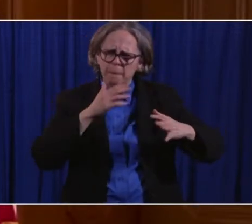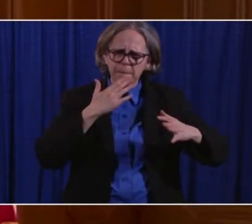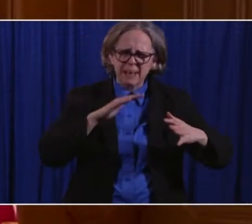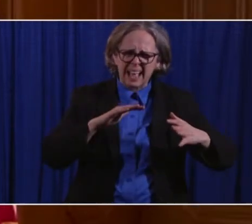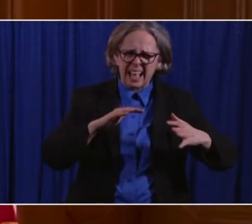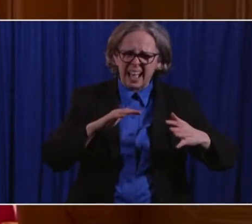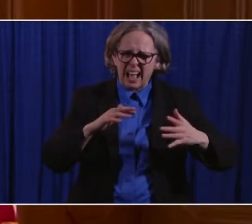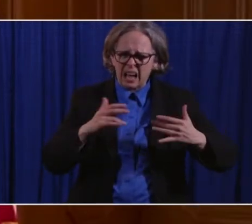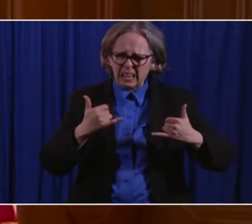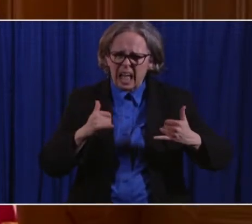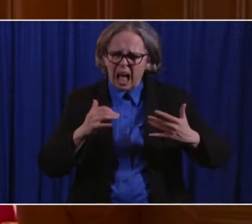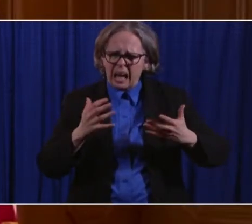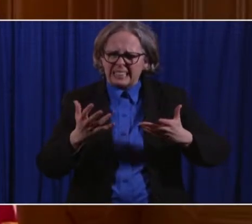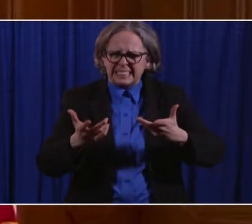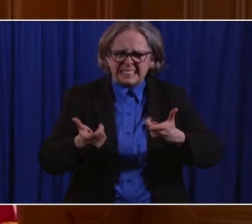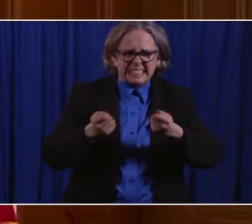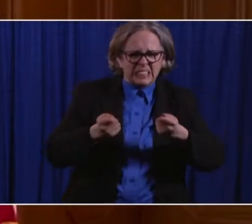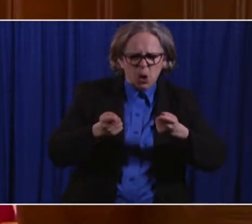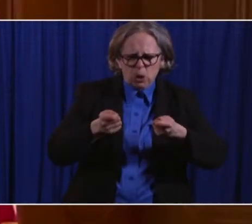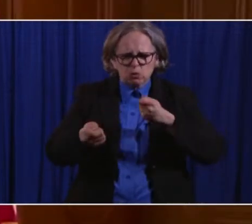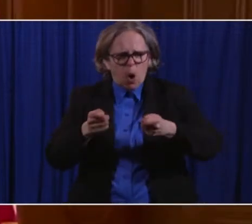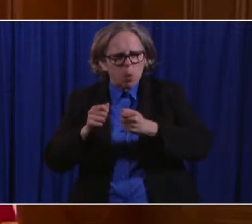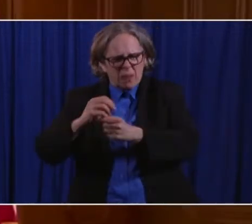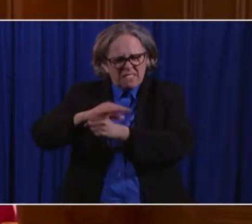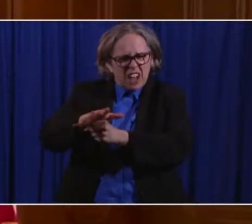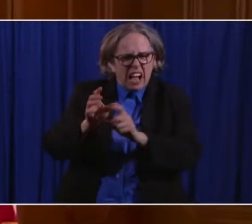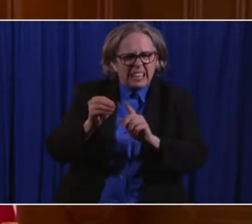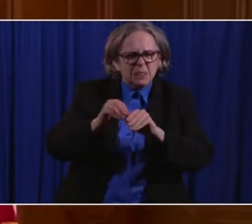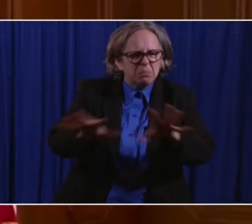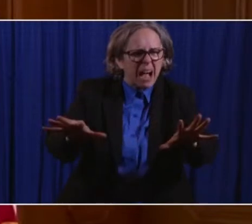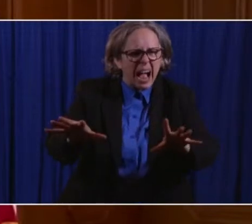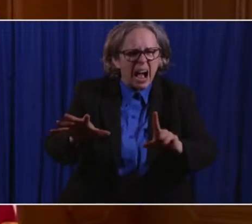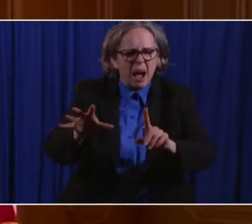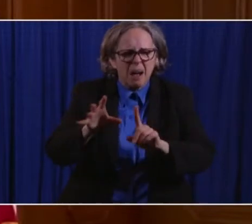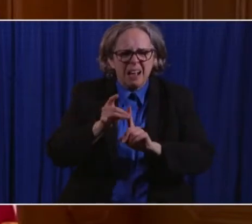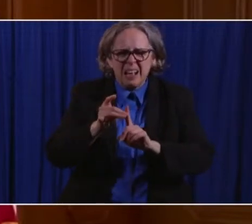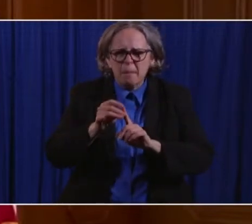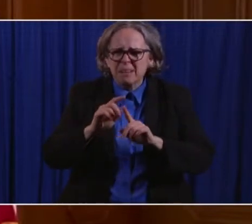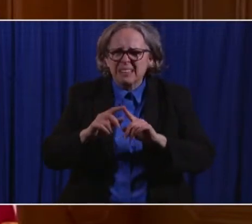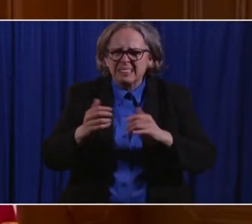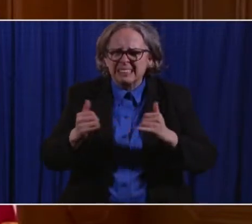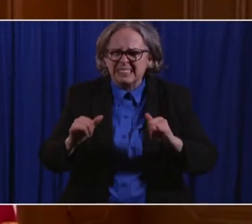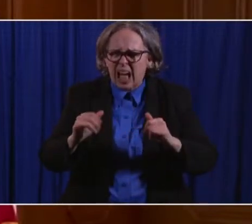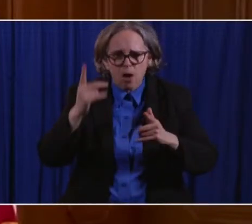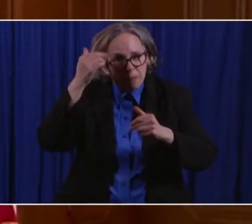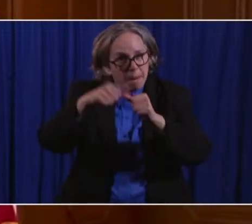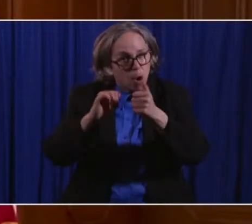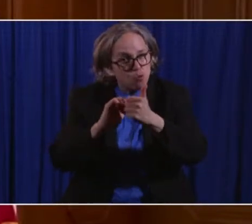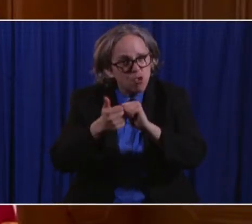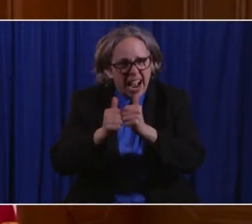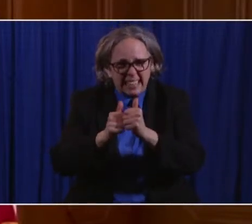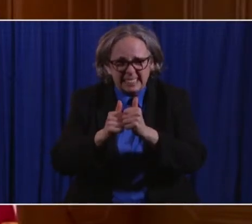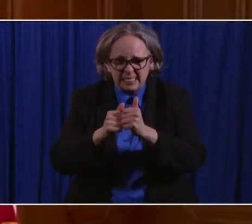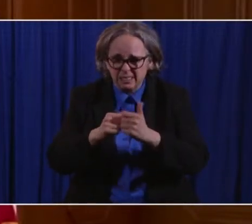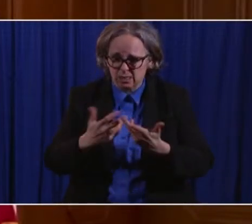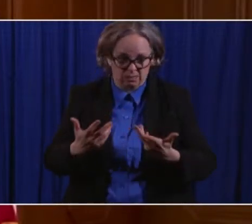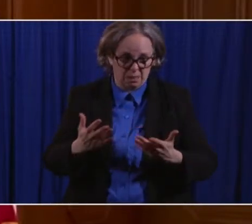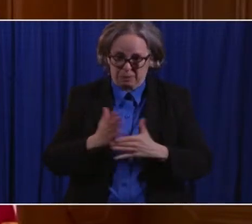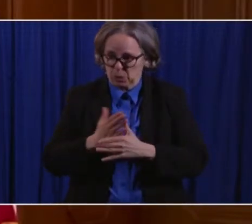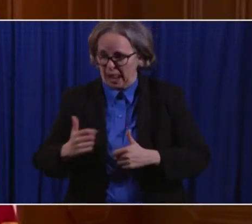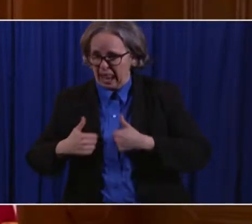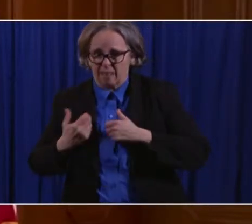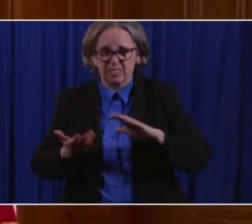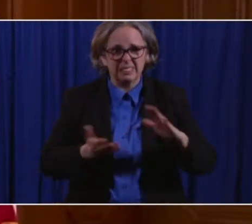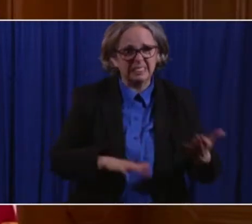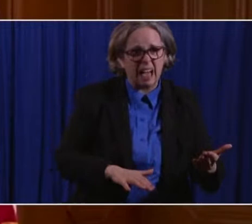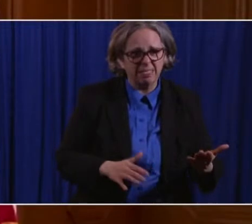vaccinated. This is a race. We are in a race. And it's it's a life and death race. 1/3 of